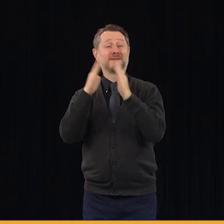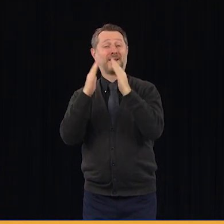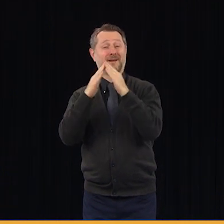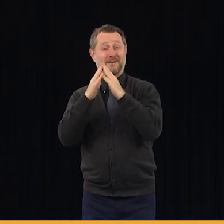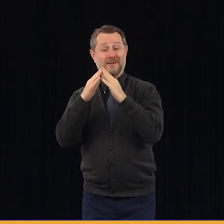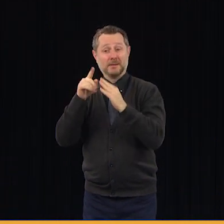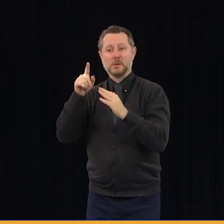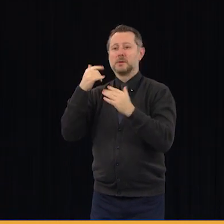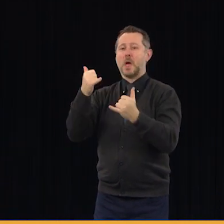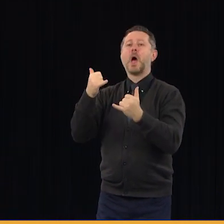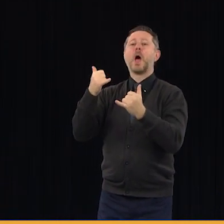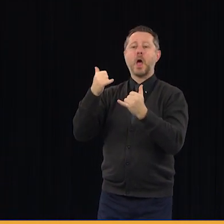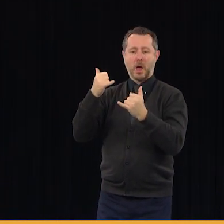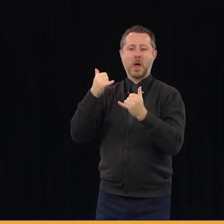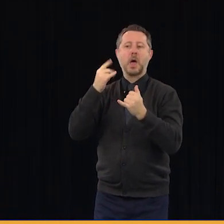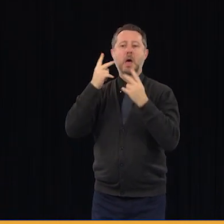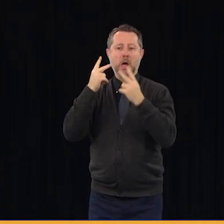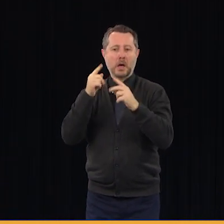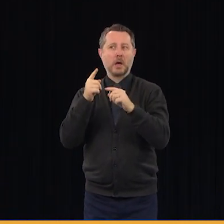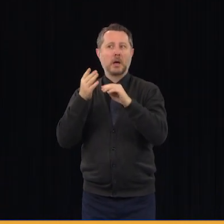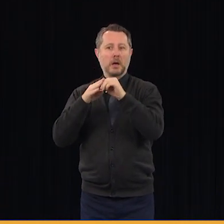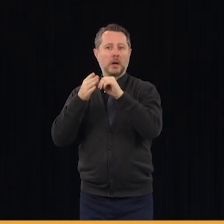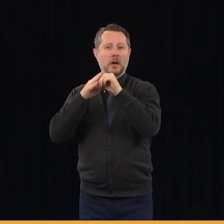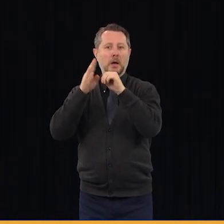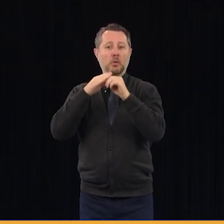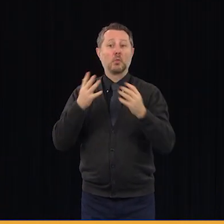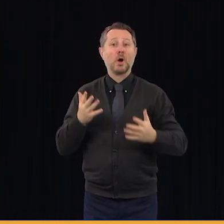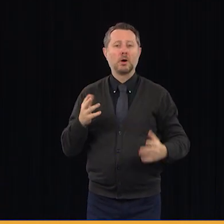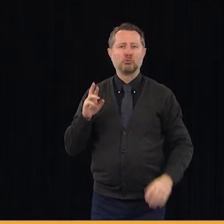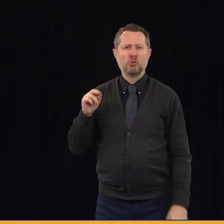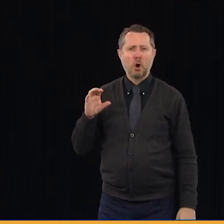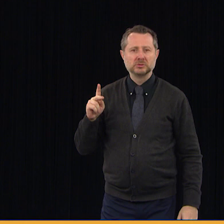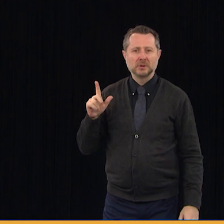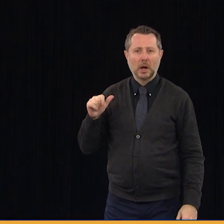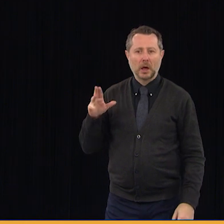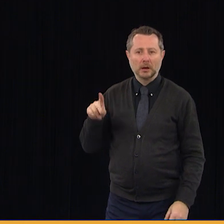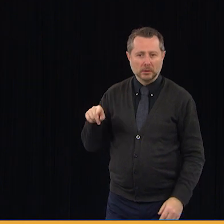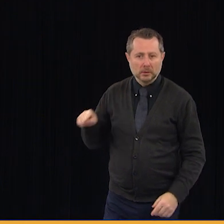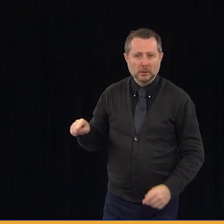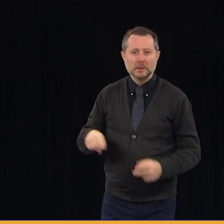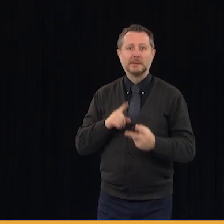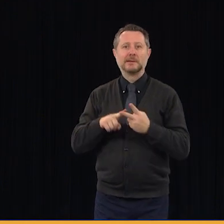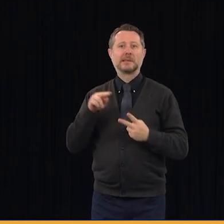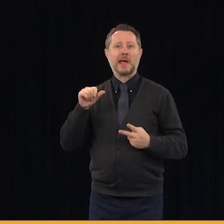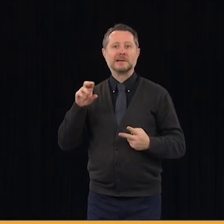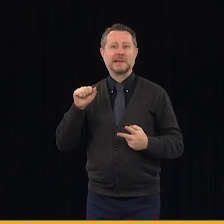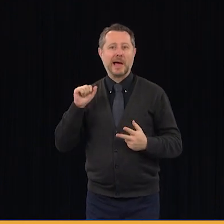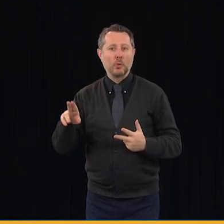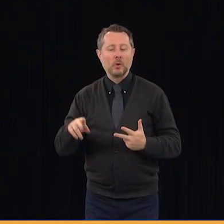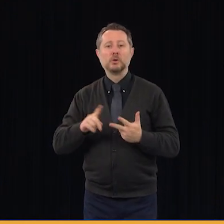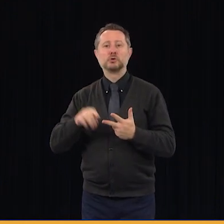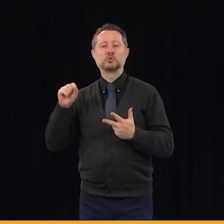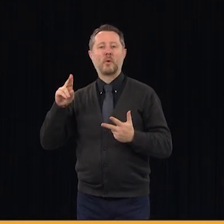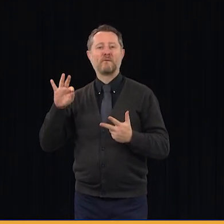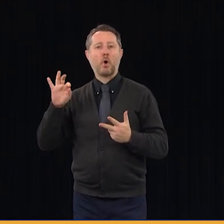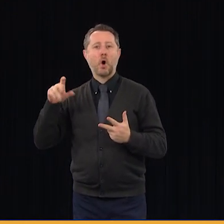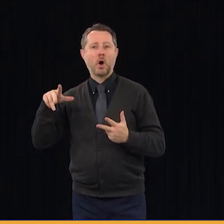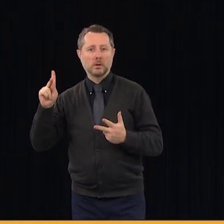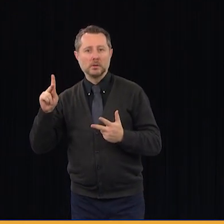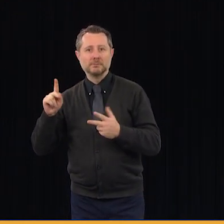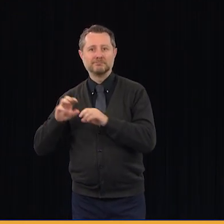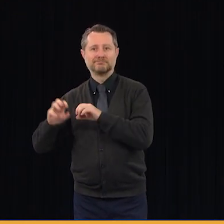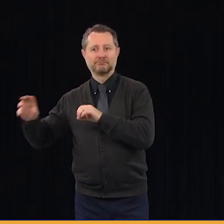numbers creep up in Rockland, Nassau and Suffolk. The numbers are creeping up, so we're watching those areas next. We sent